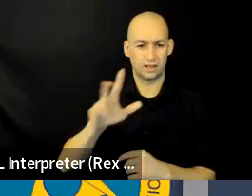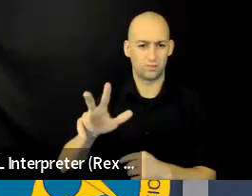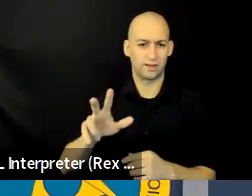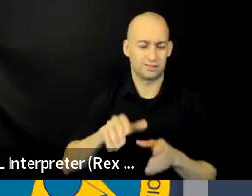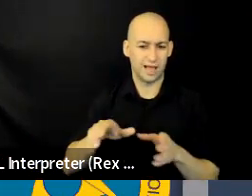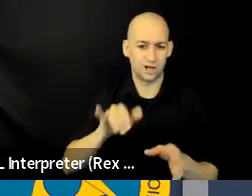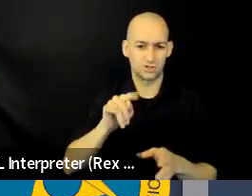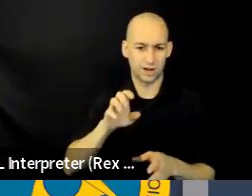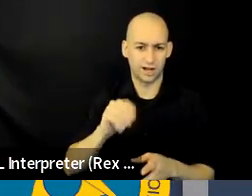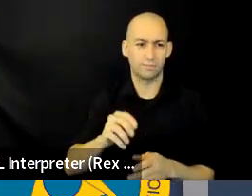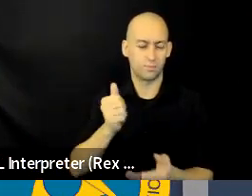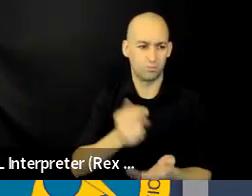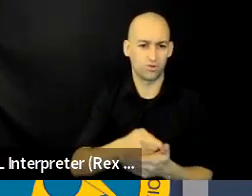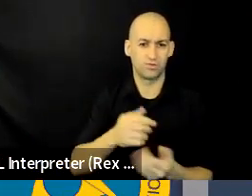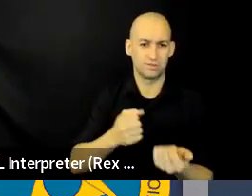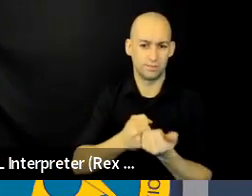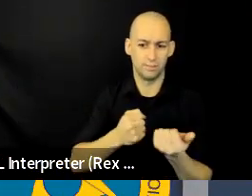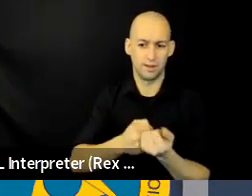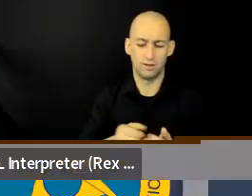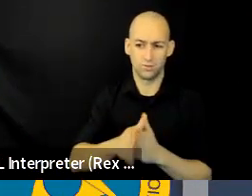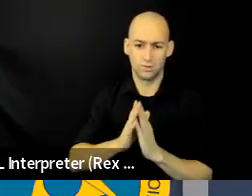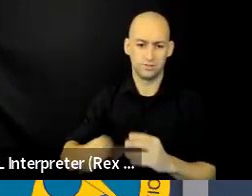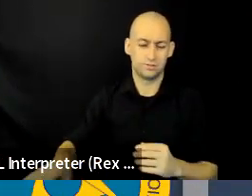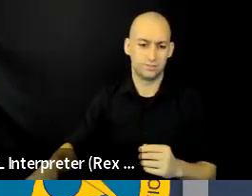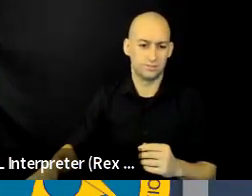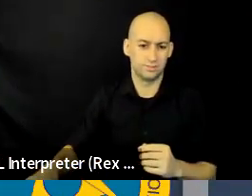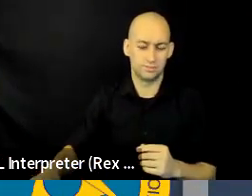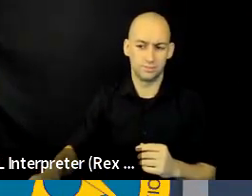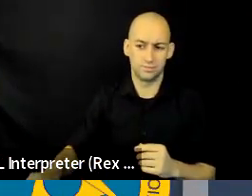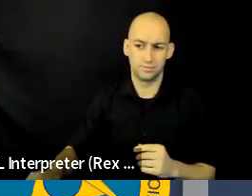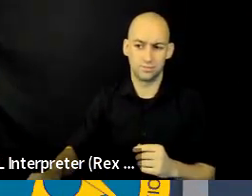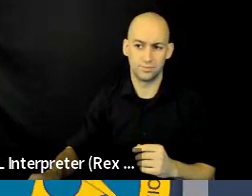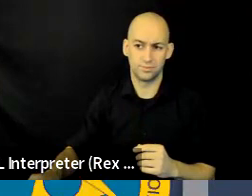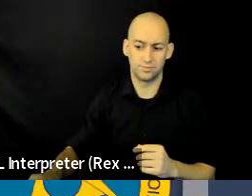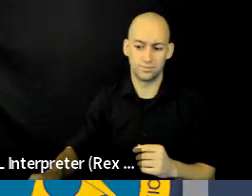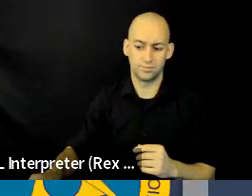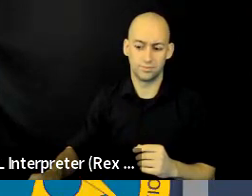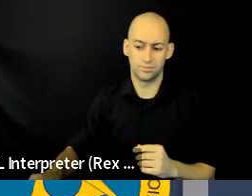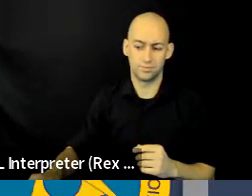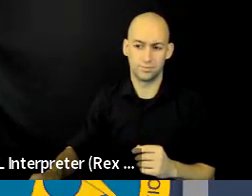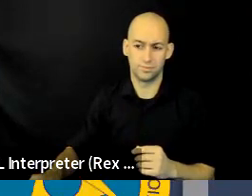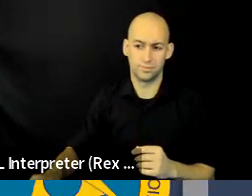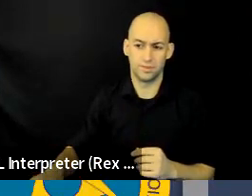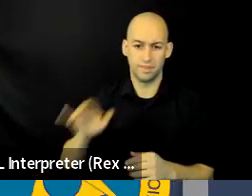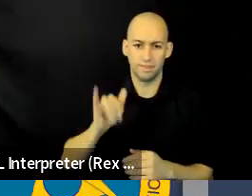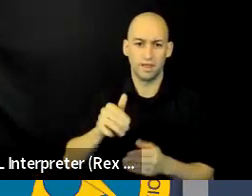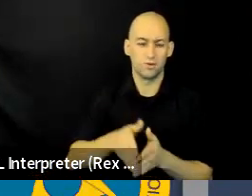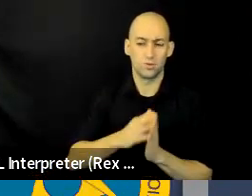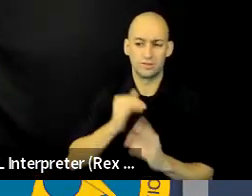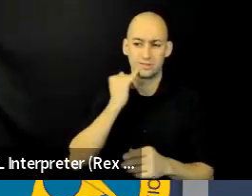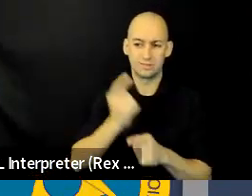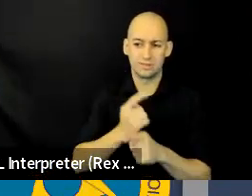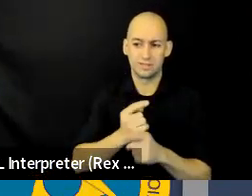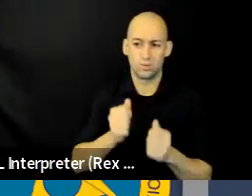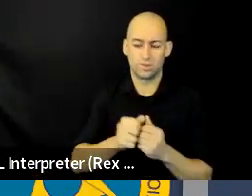of $791,000 in the Trade Corridor Enhancement Program. This request is consistent with guidelines and staff recommends your